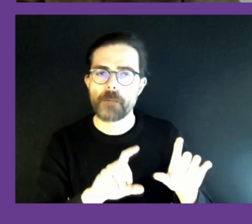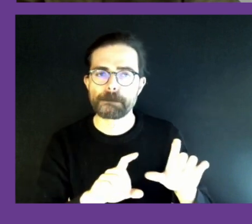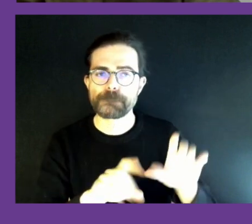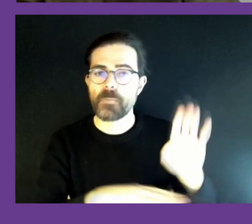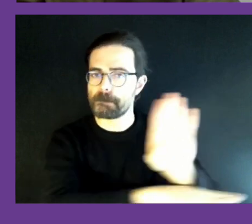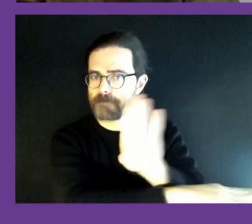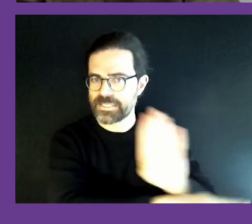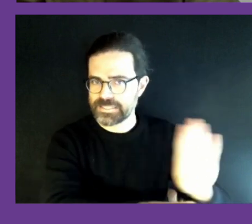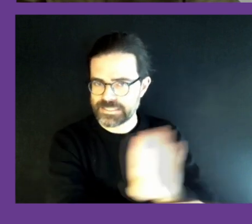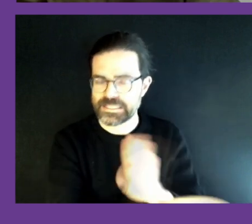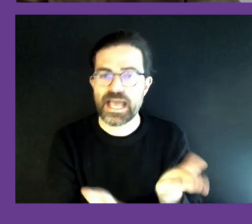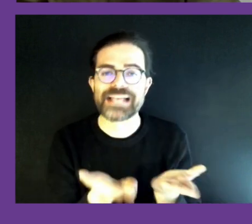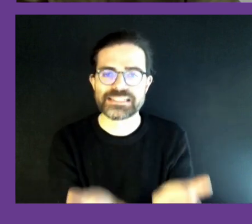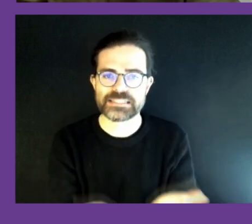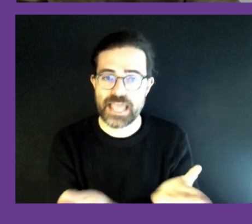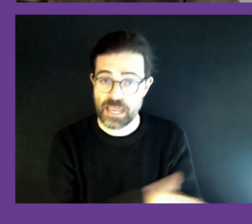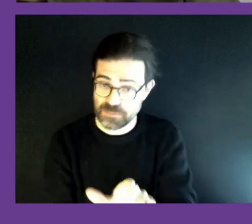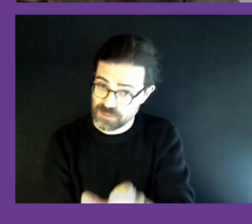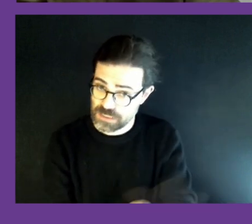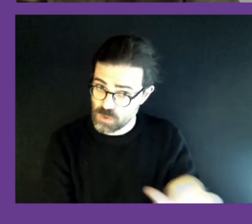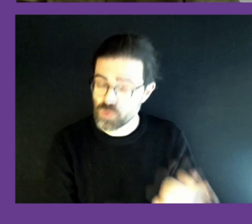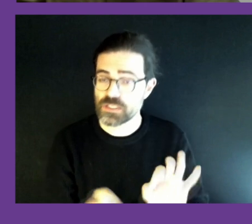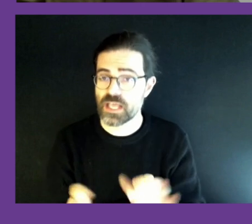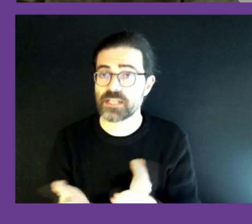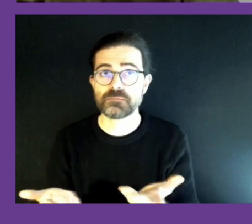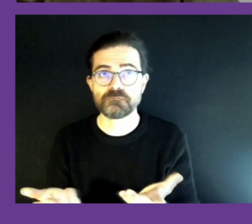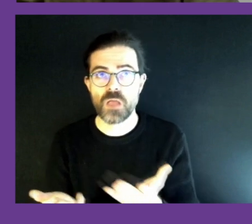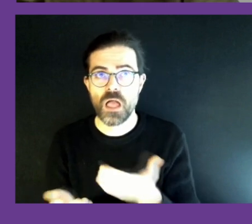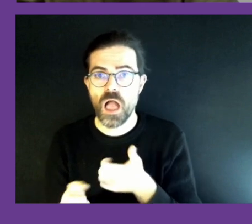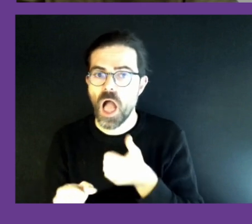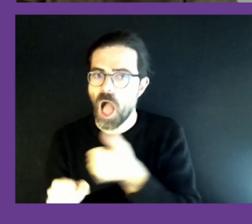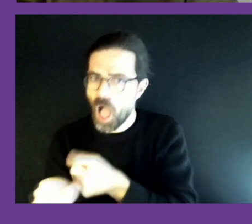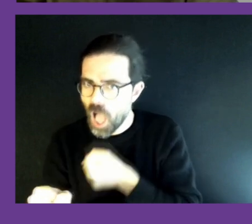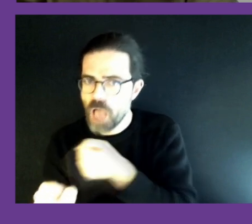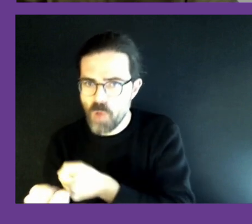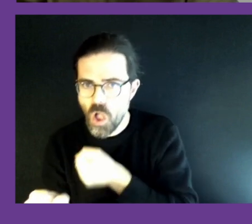service providers, self-advocates and association of representatives,